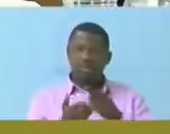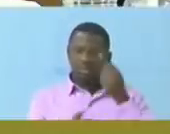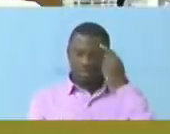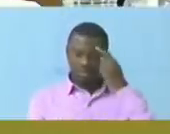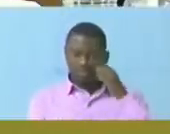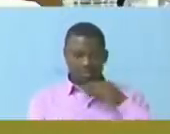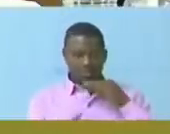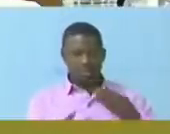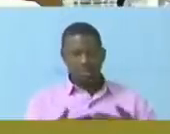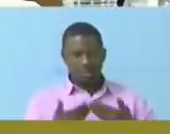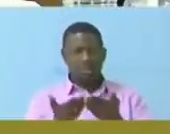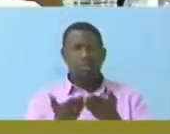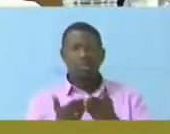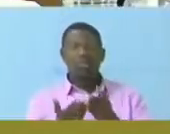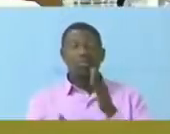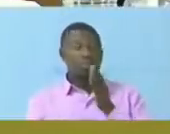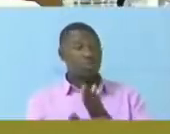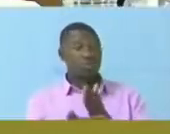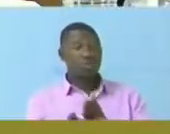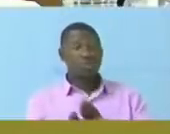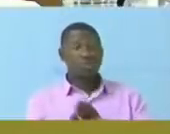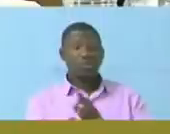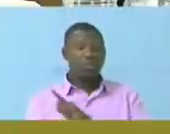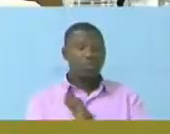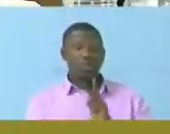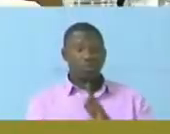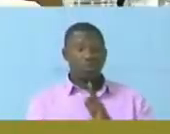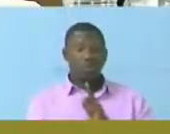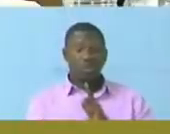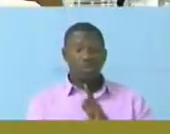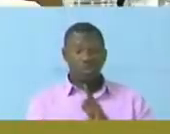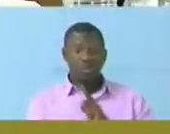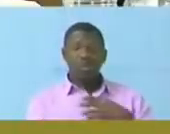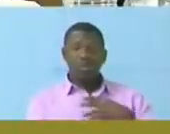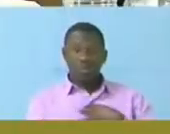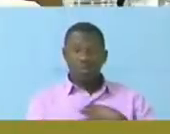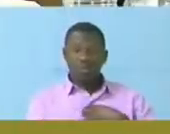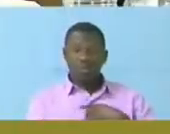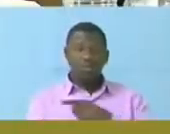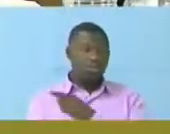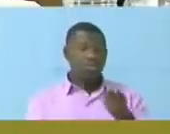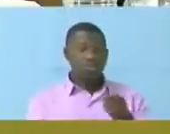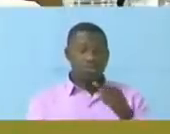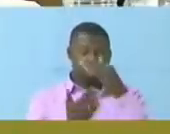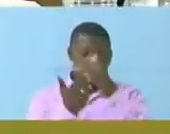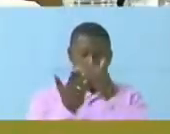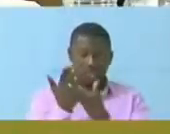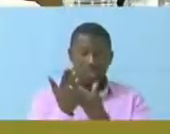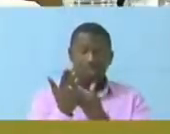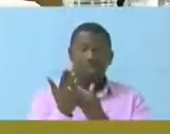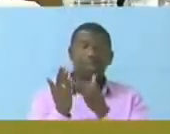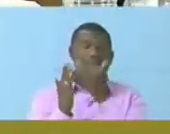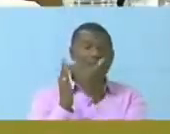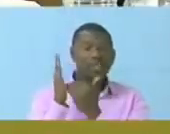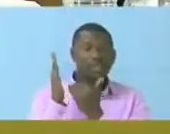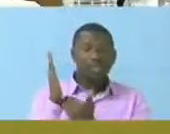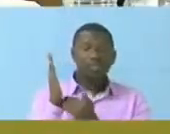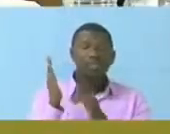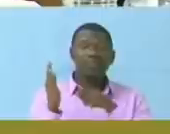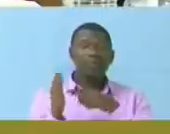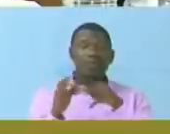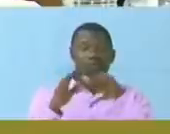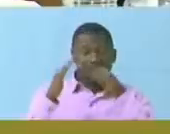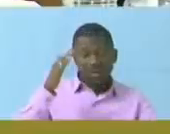deliver, but to be sure that we requested those things for our own records as well. Mbani Nkanin